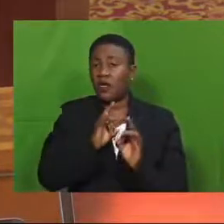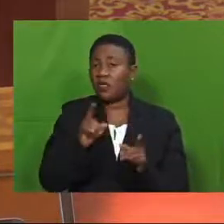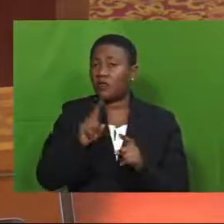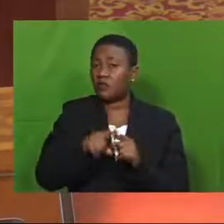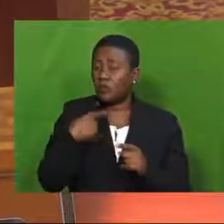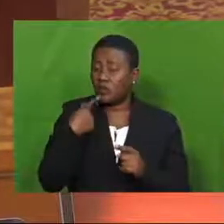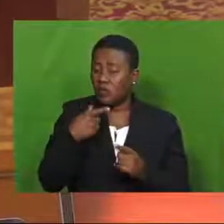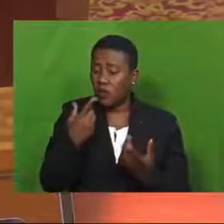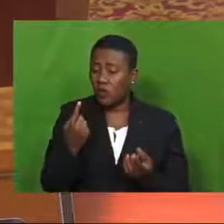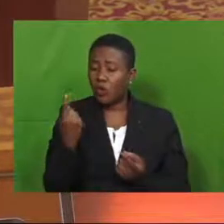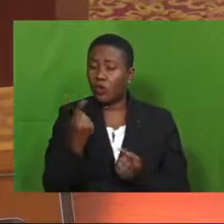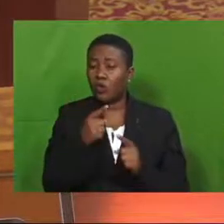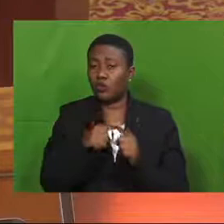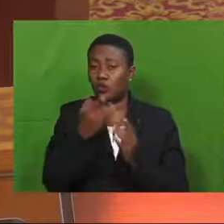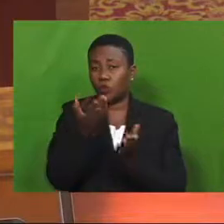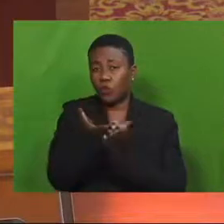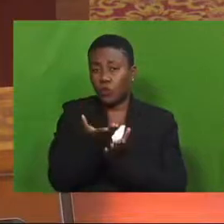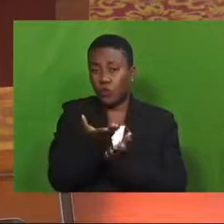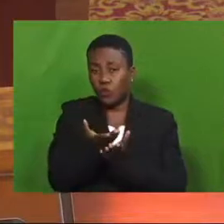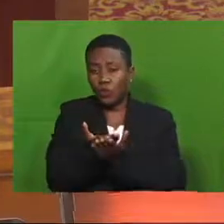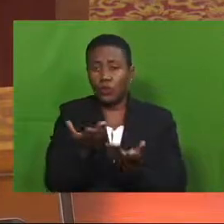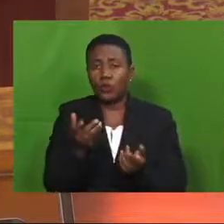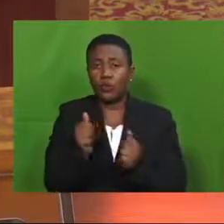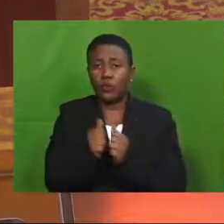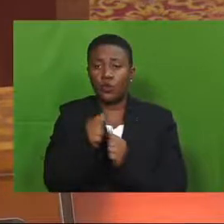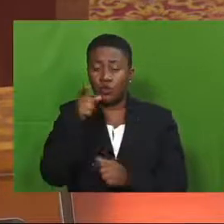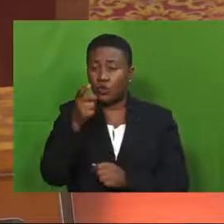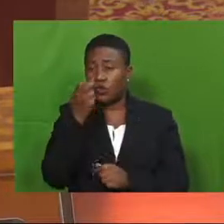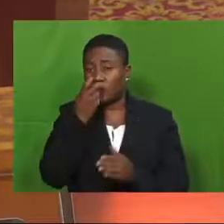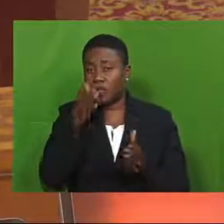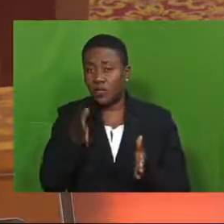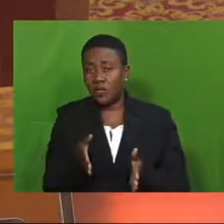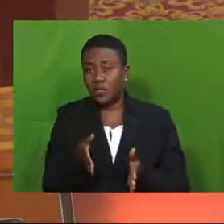your indulgence to get